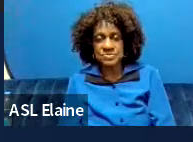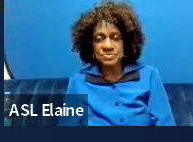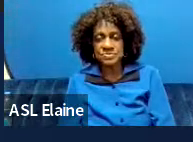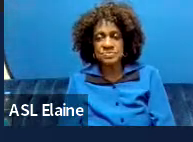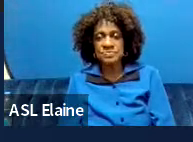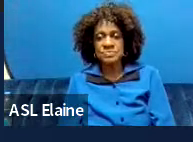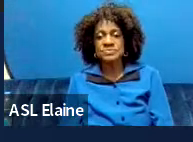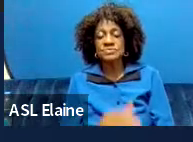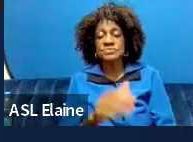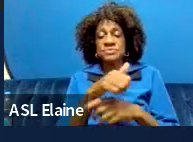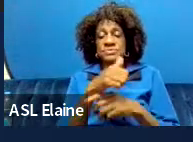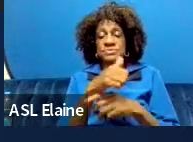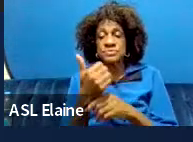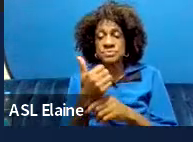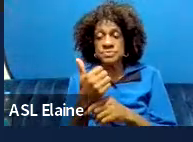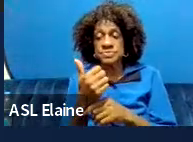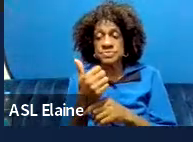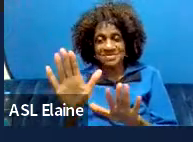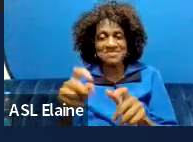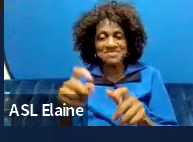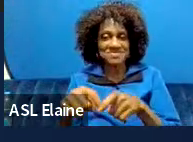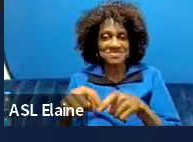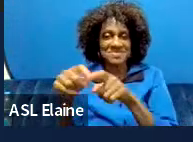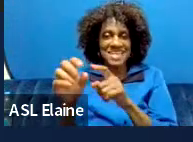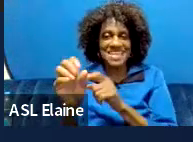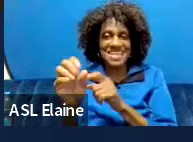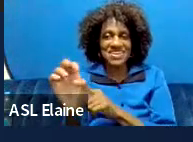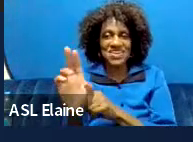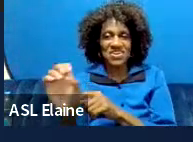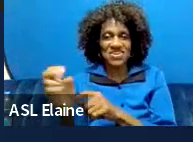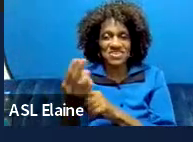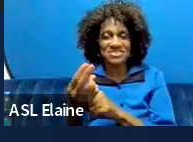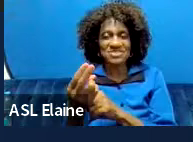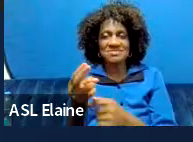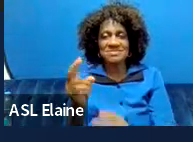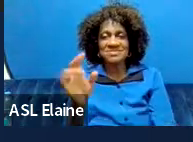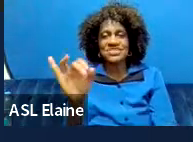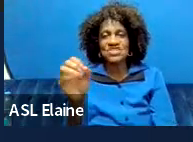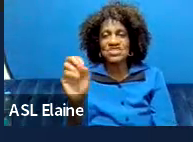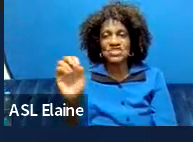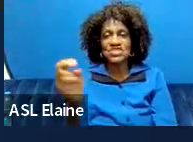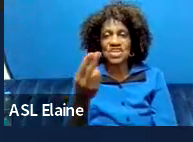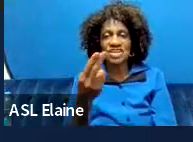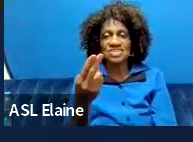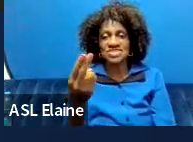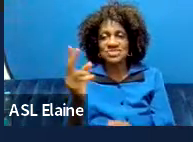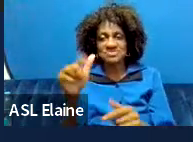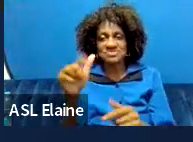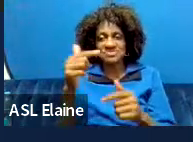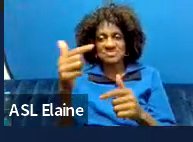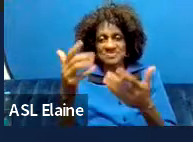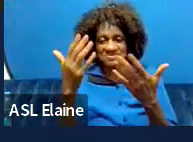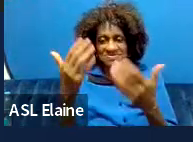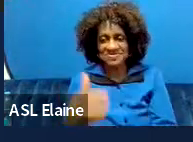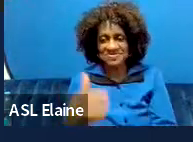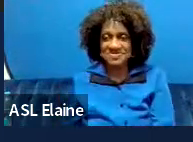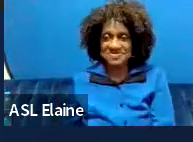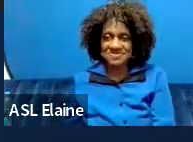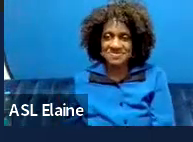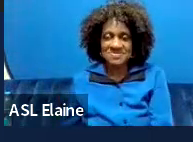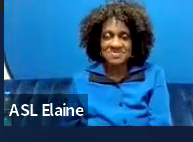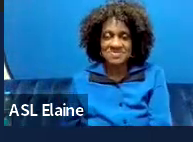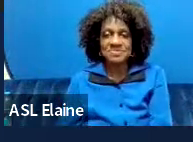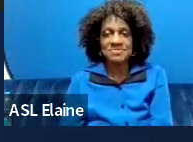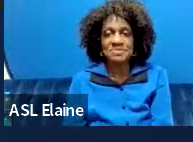Next question. We'll give you a break, Sarah. Josh, I'm going to ask you a question that came through some of our pre-submitted